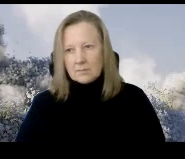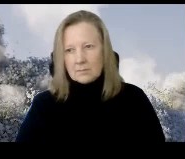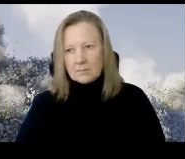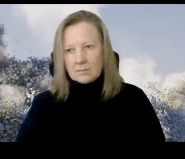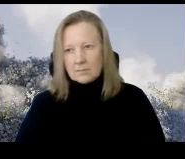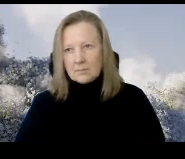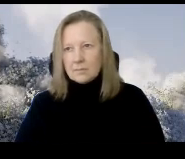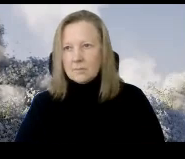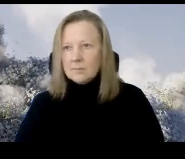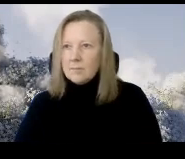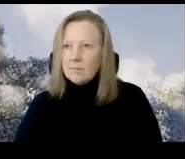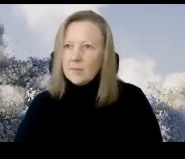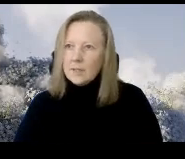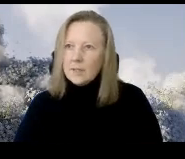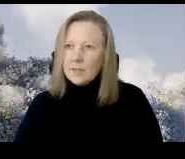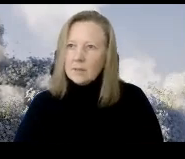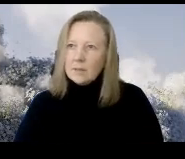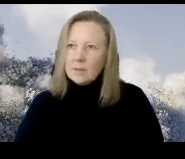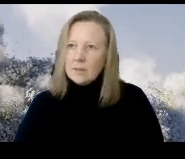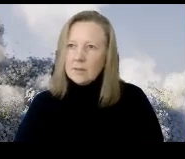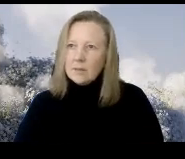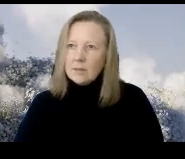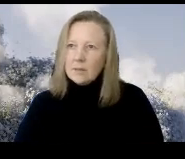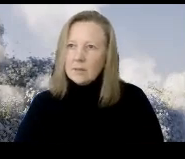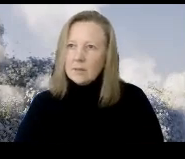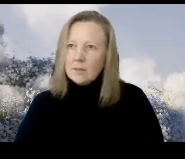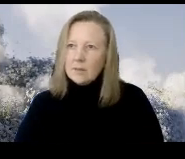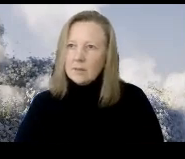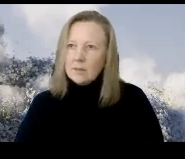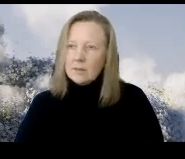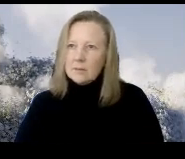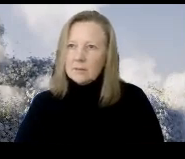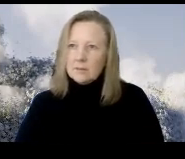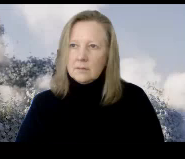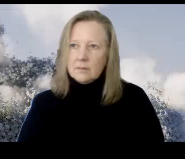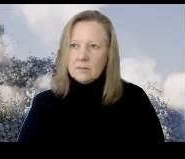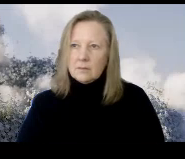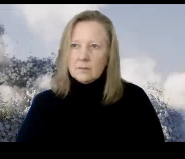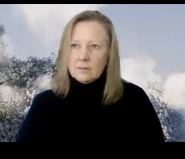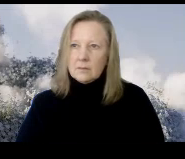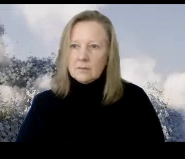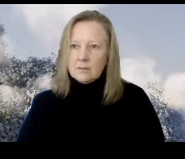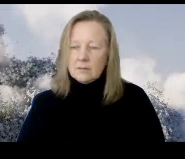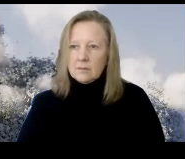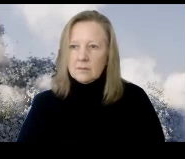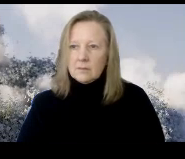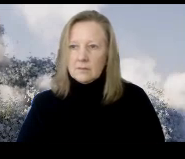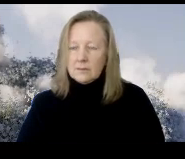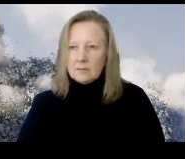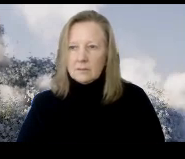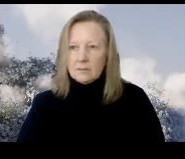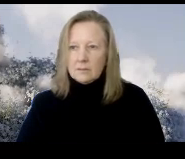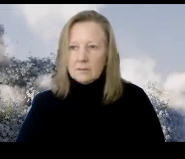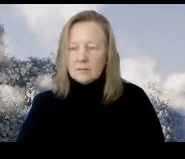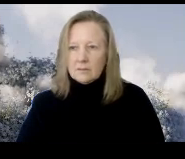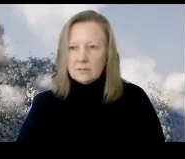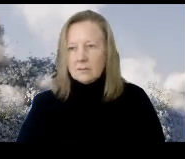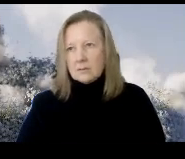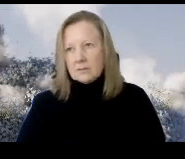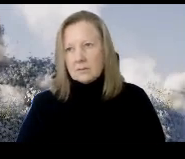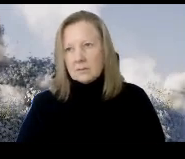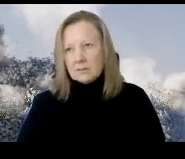last attempt, that'll be your actual submission for the assignment. And with that submission, then your instructor has